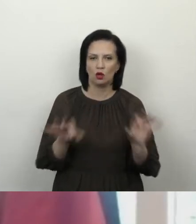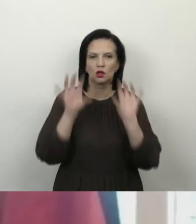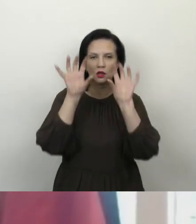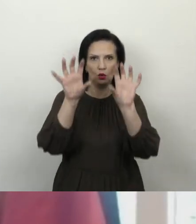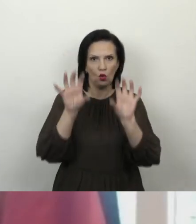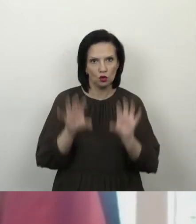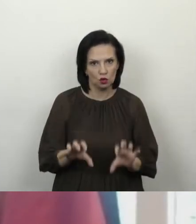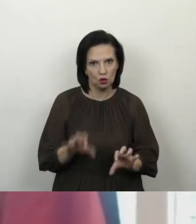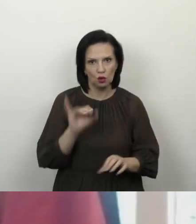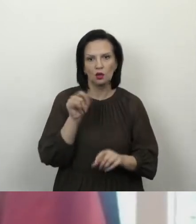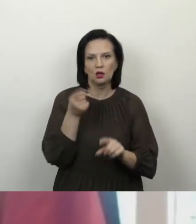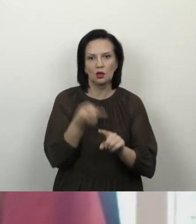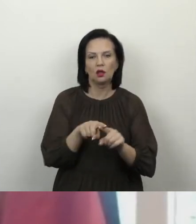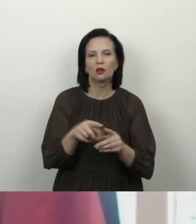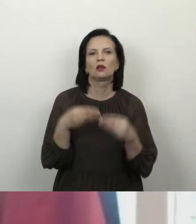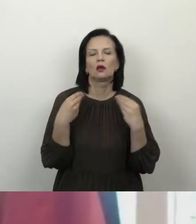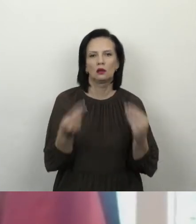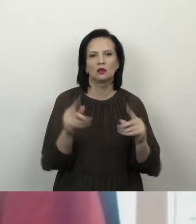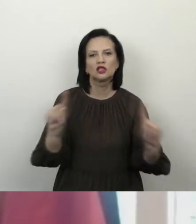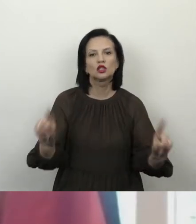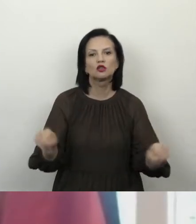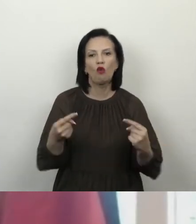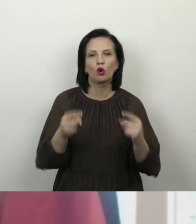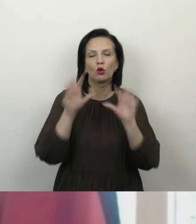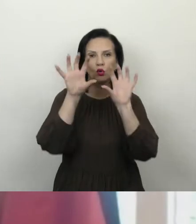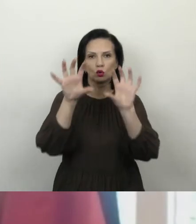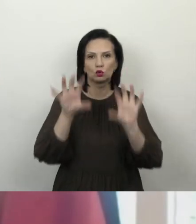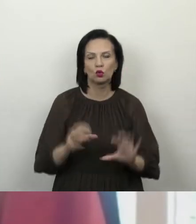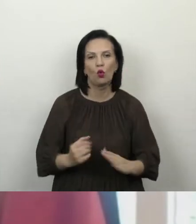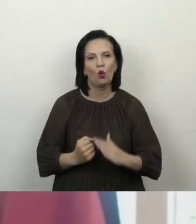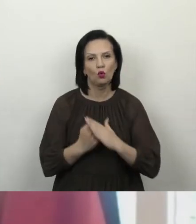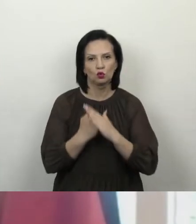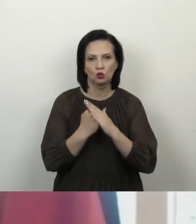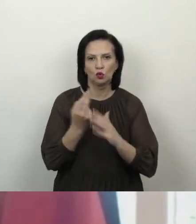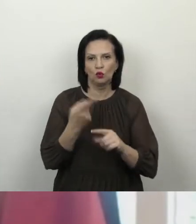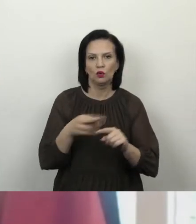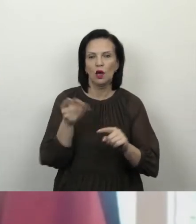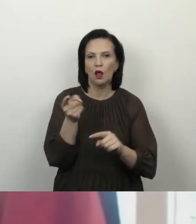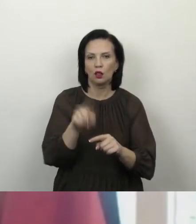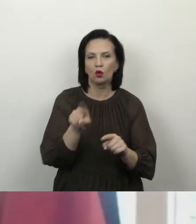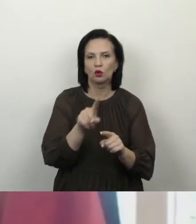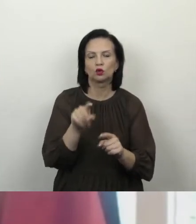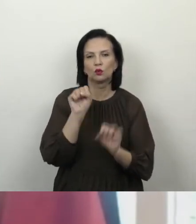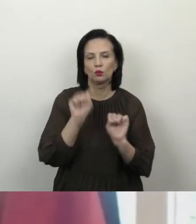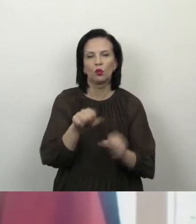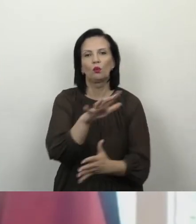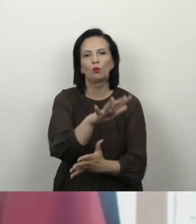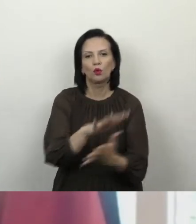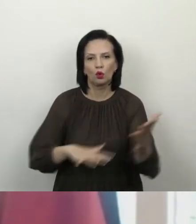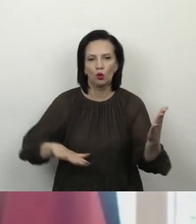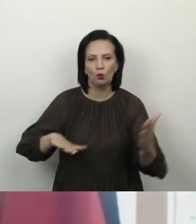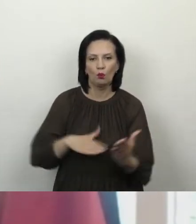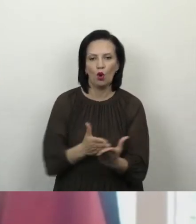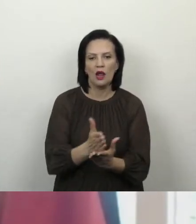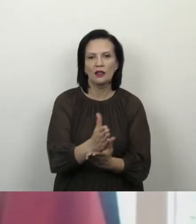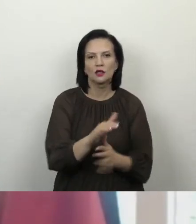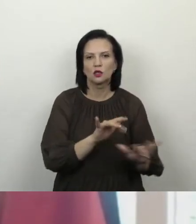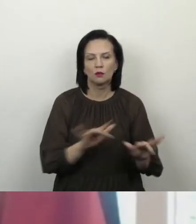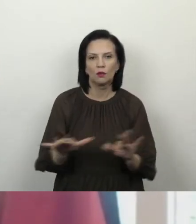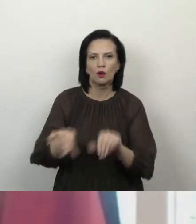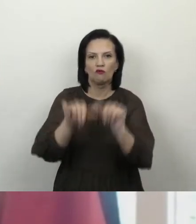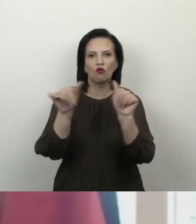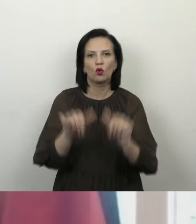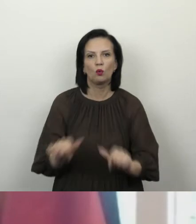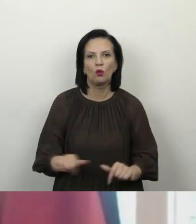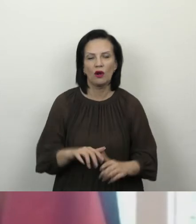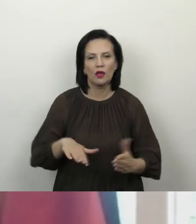constitutional framework for the political process. The formation of political opinion has to be transformed